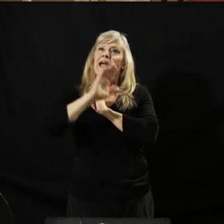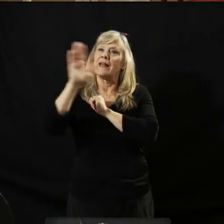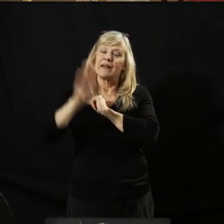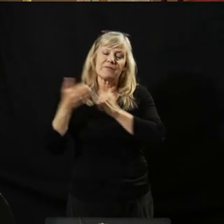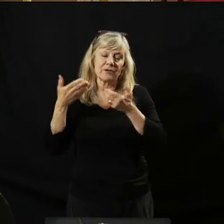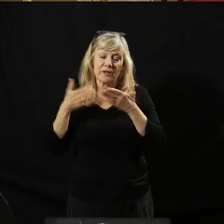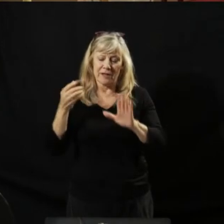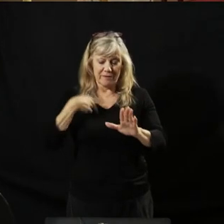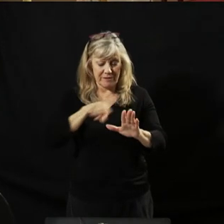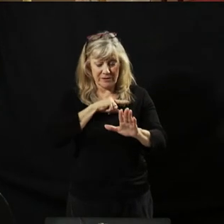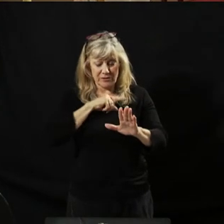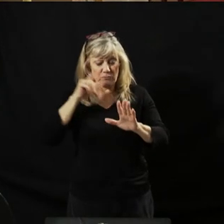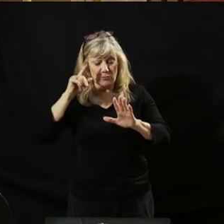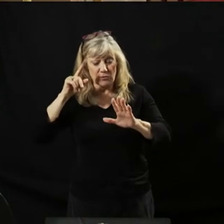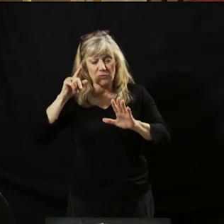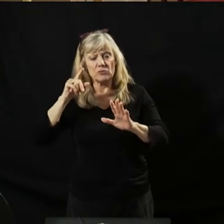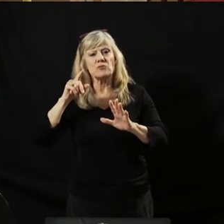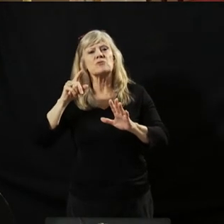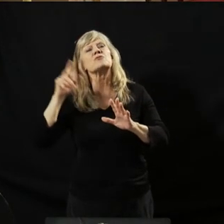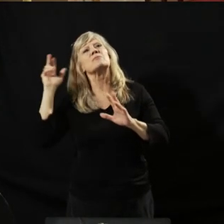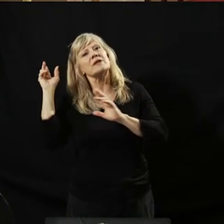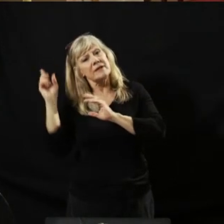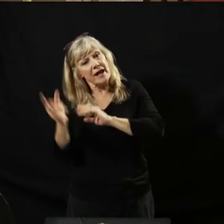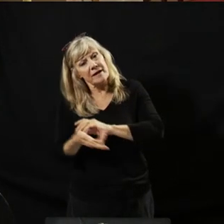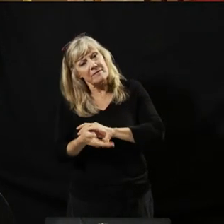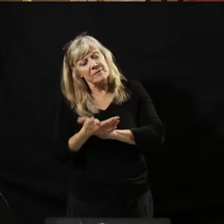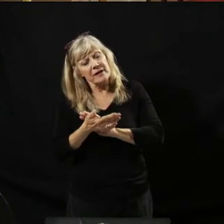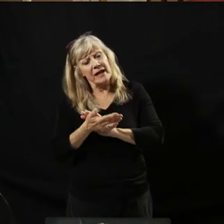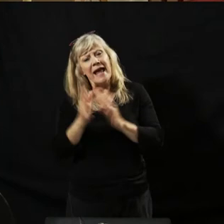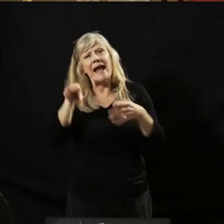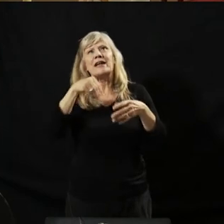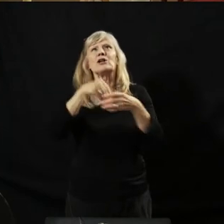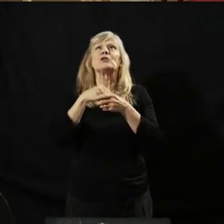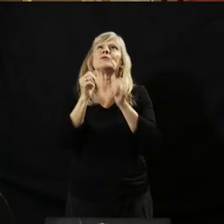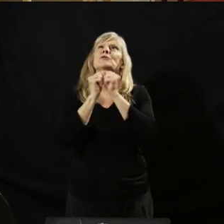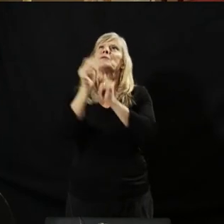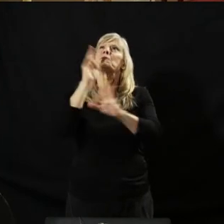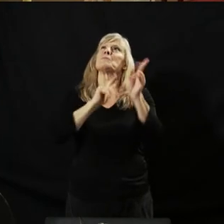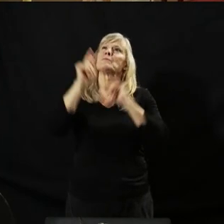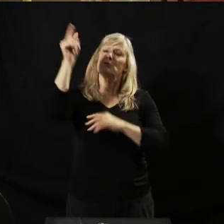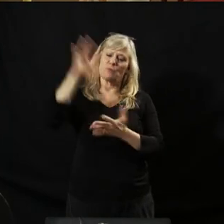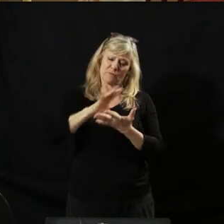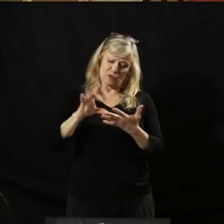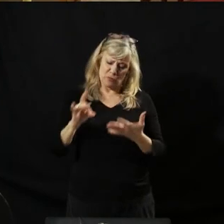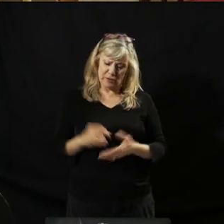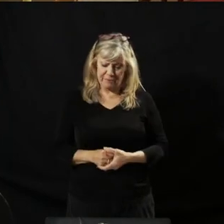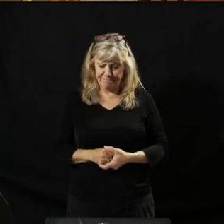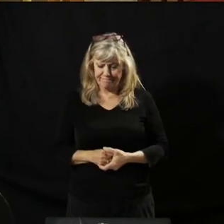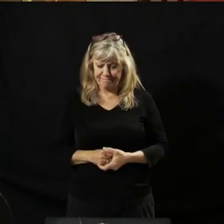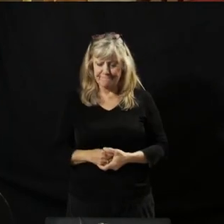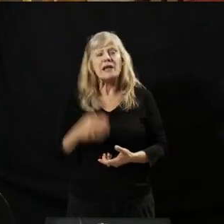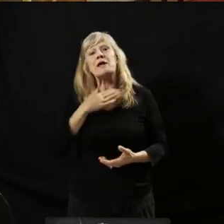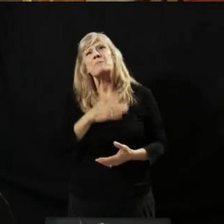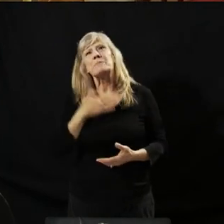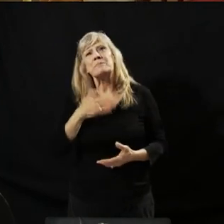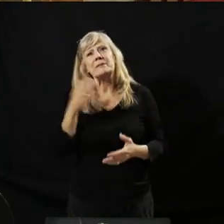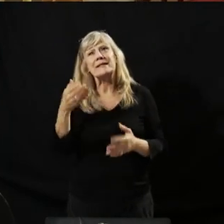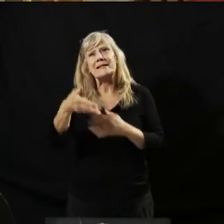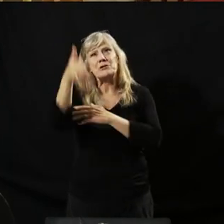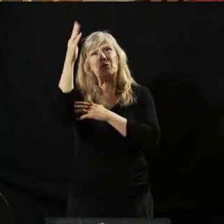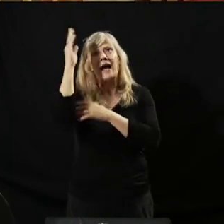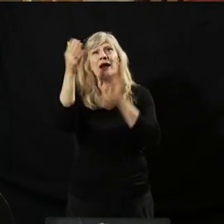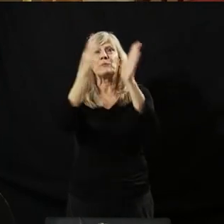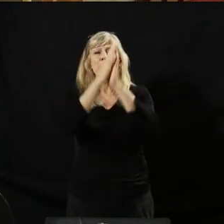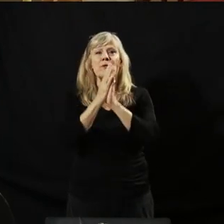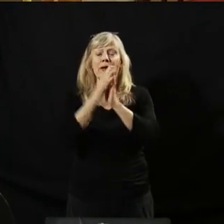damnation and counted among the flock of those you have chosen. Be pleased, O God, we pray,